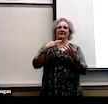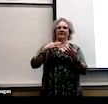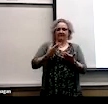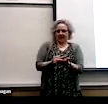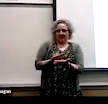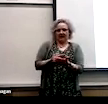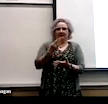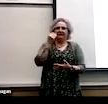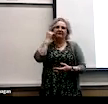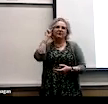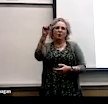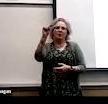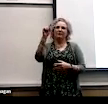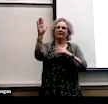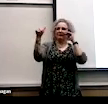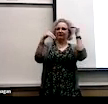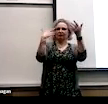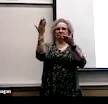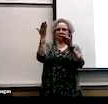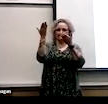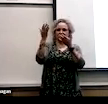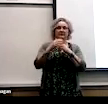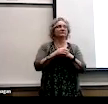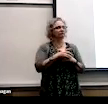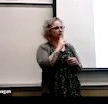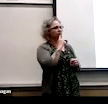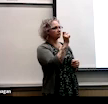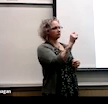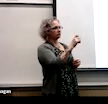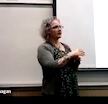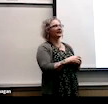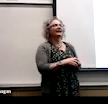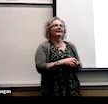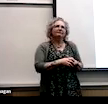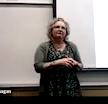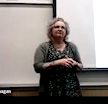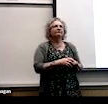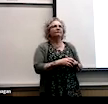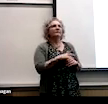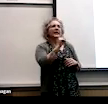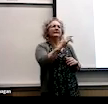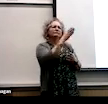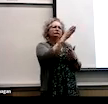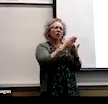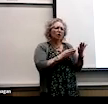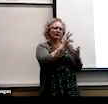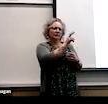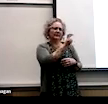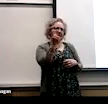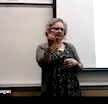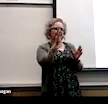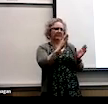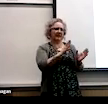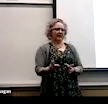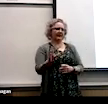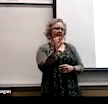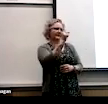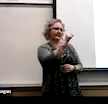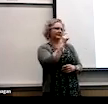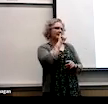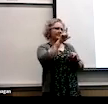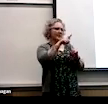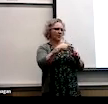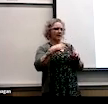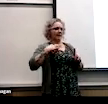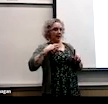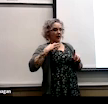Yeah. So that's a specific sort of stage of transition planning, but early transition planning doesn't have to actually be those applications.